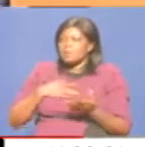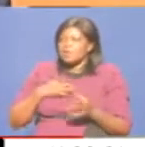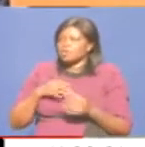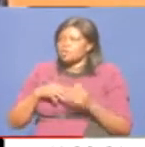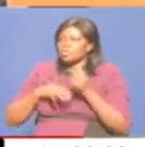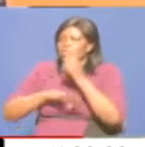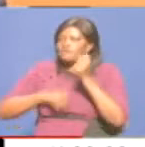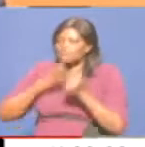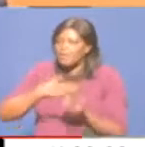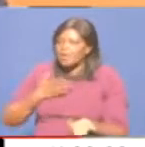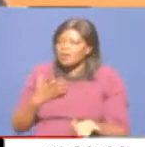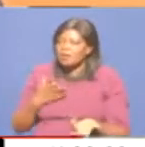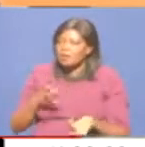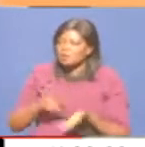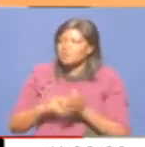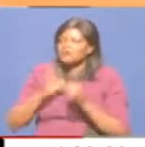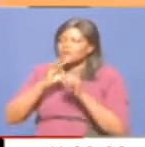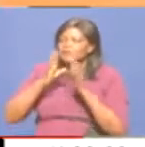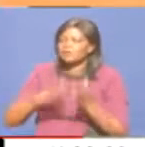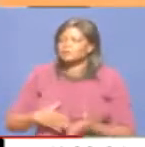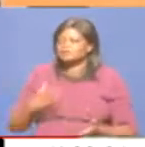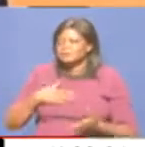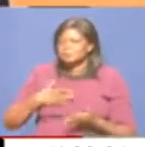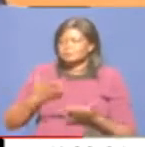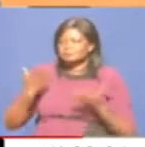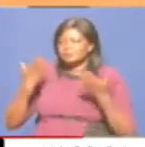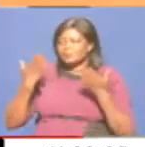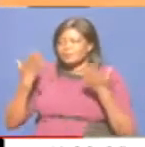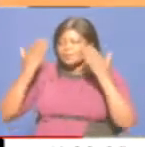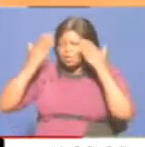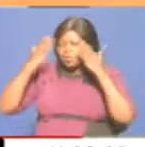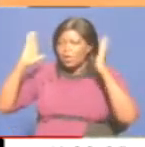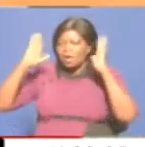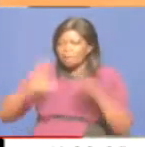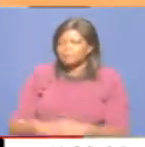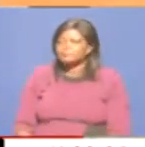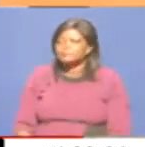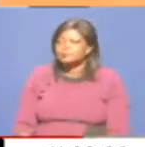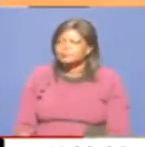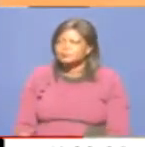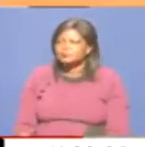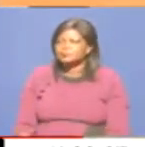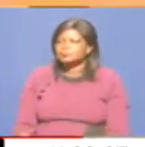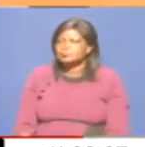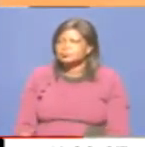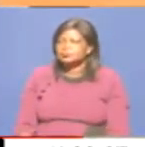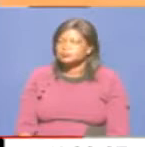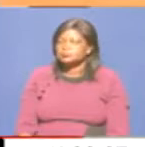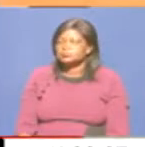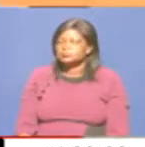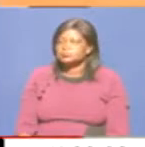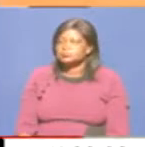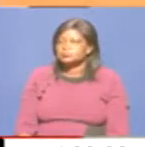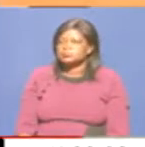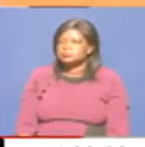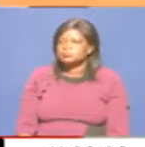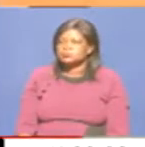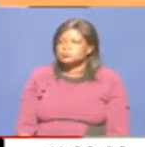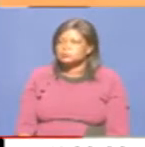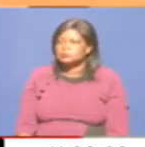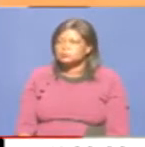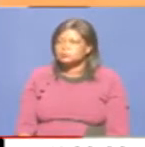leaders, voters, beware. Okay. I mean, you see, I think SG has mentioned something very